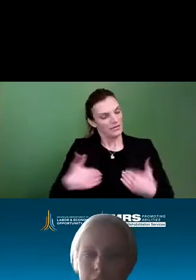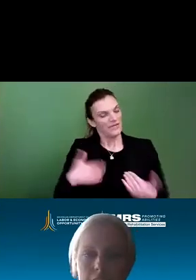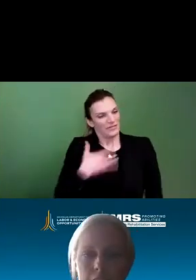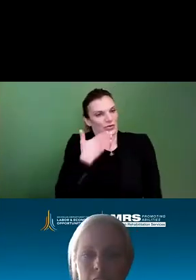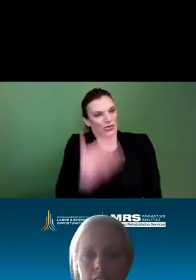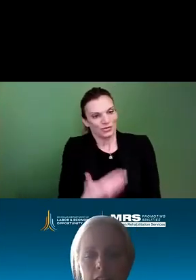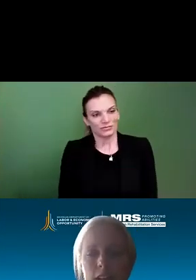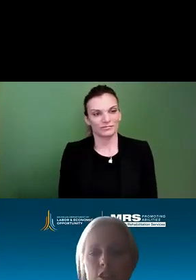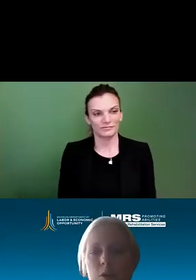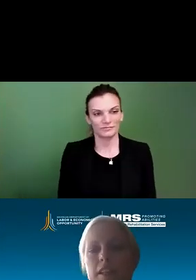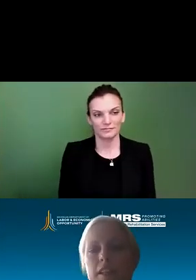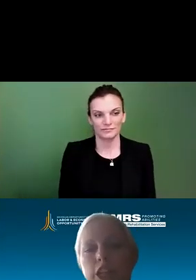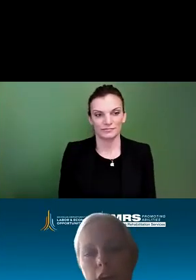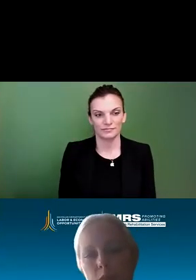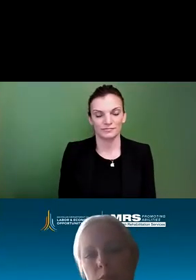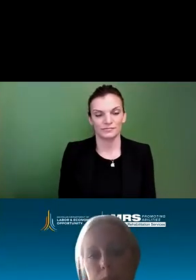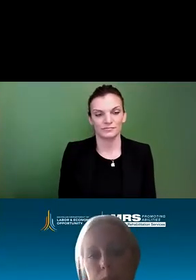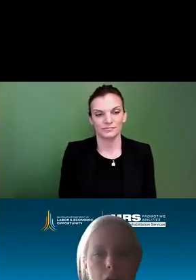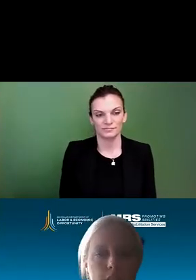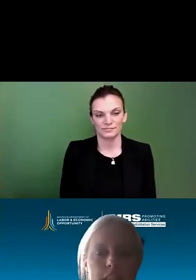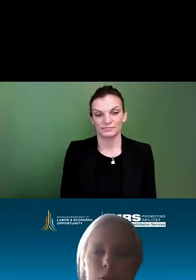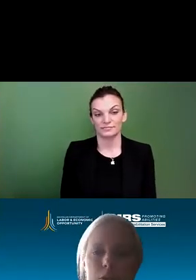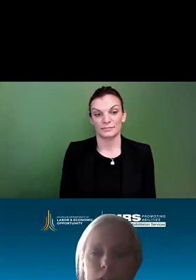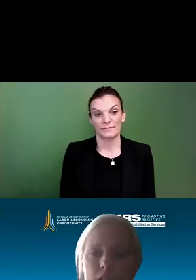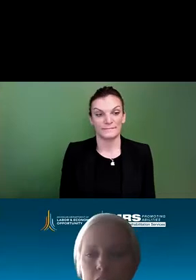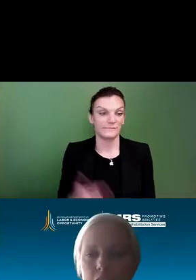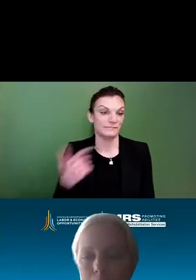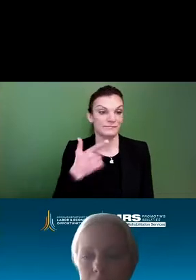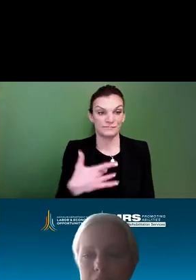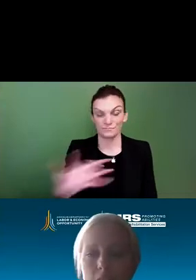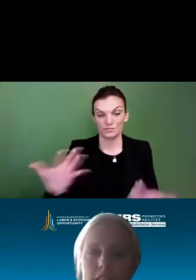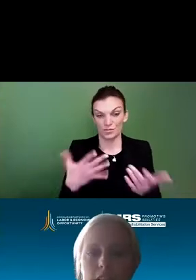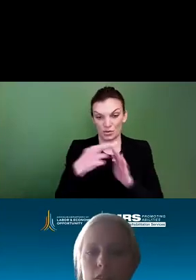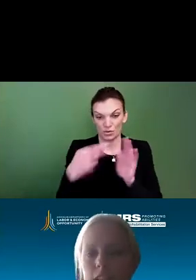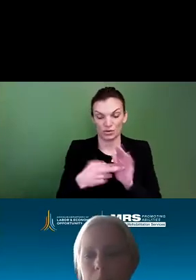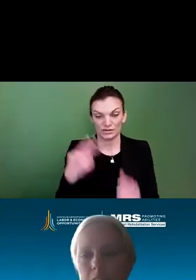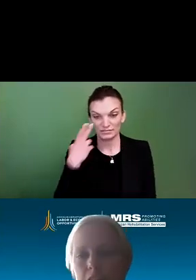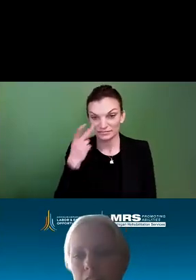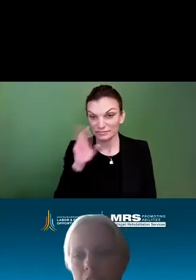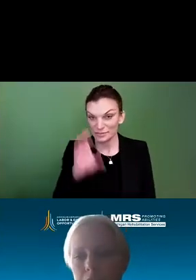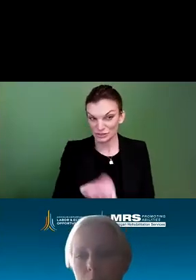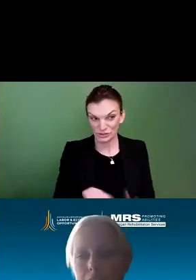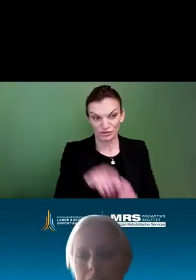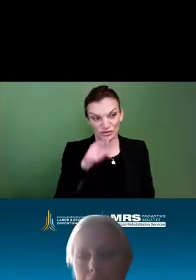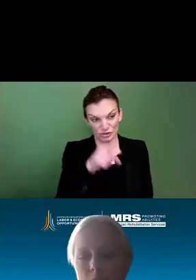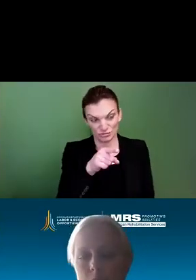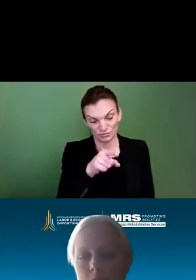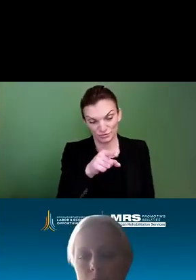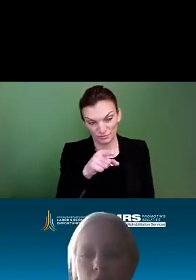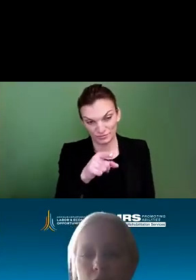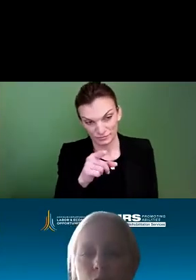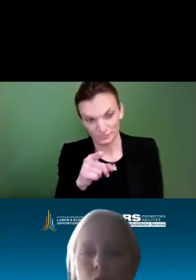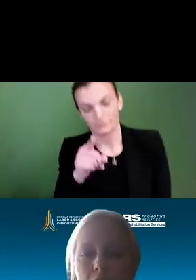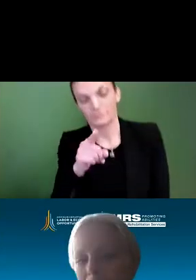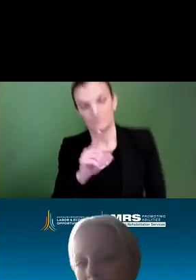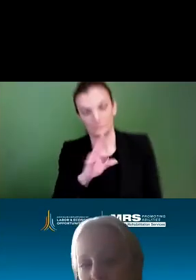slide. So what are the general principles of ergonomics? Now take a look at that picture there on the right. We'll talk about